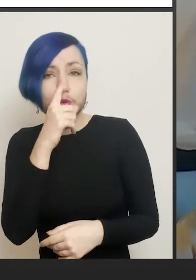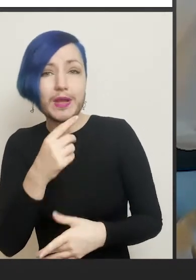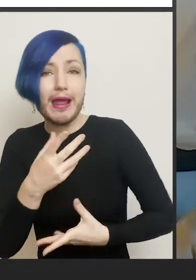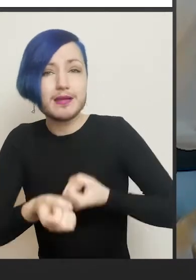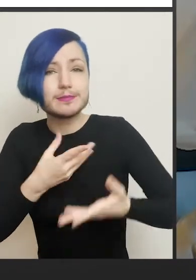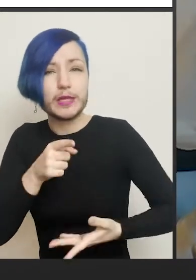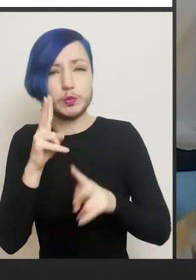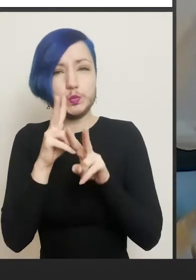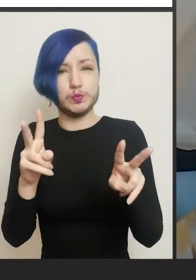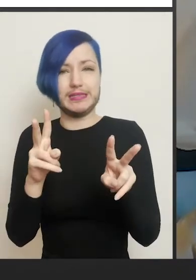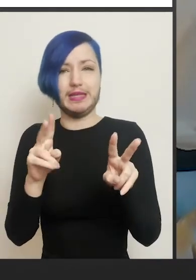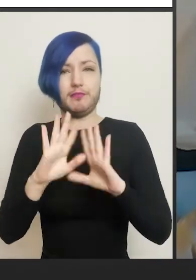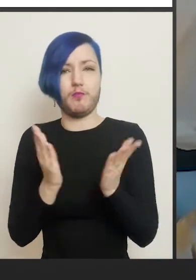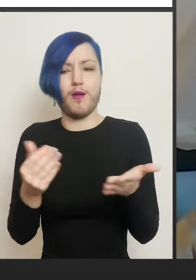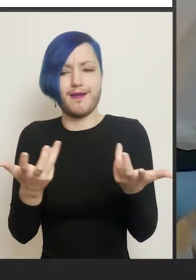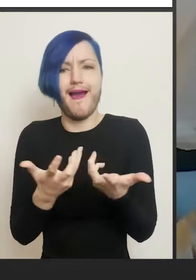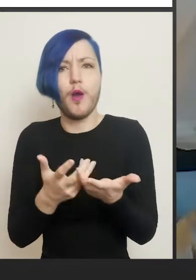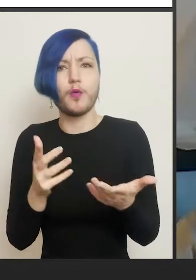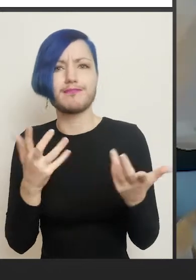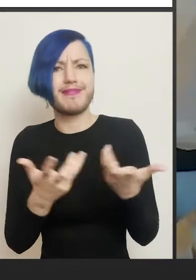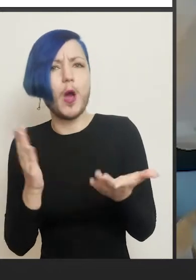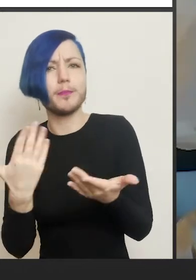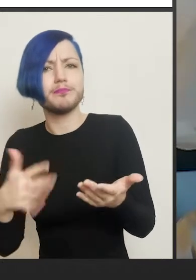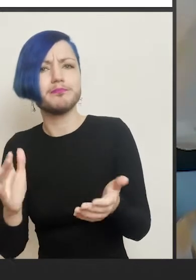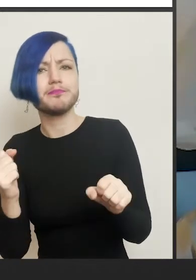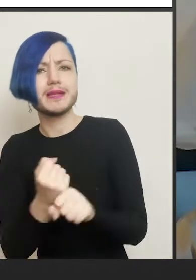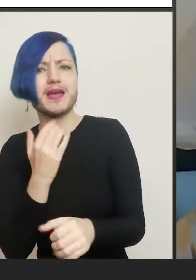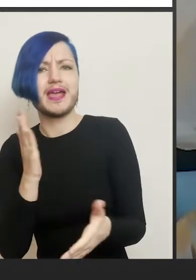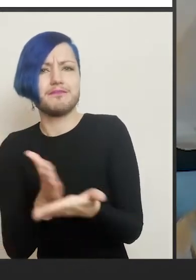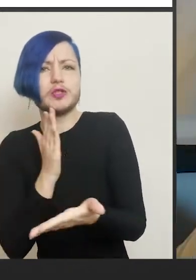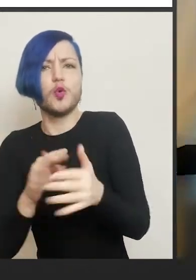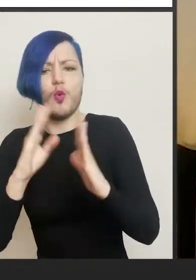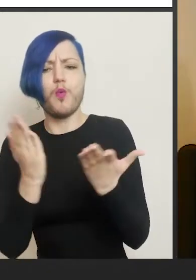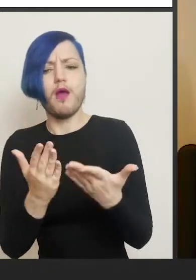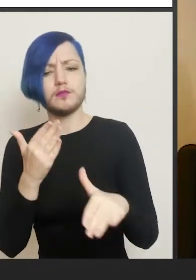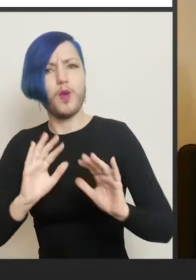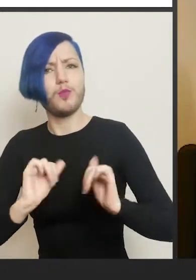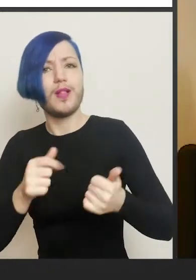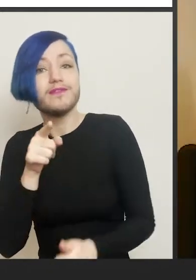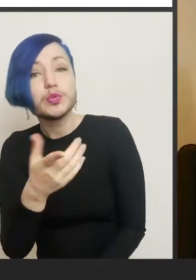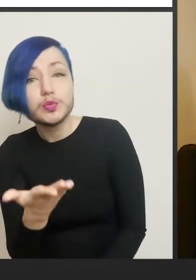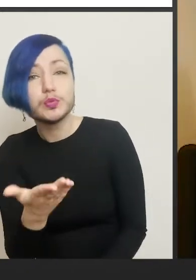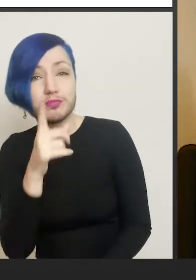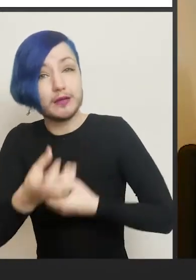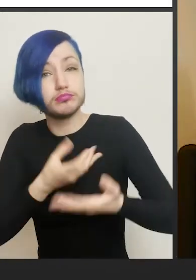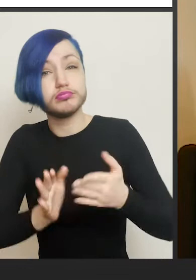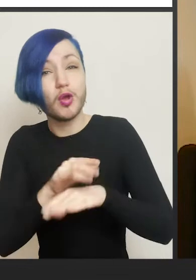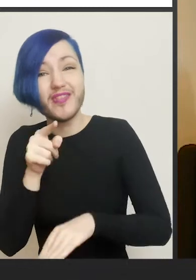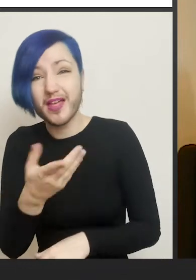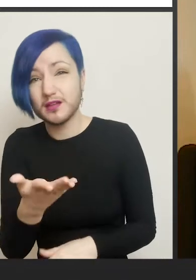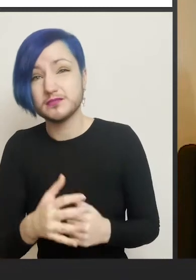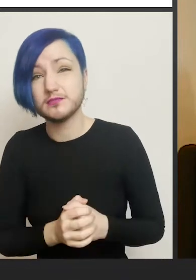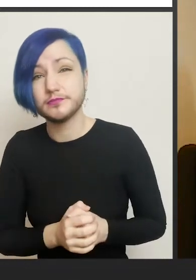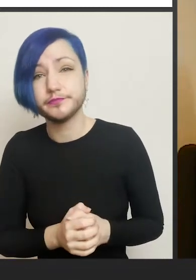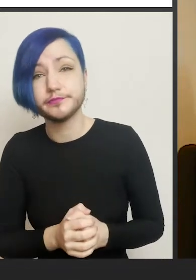how you see the world and how you made it work for you. Mm. I think